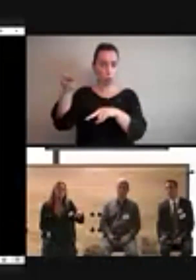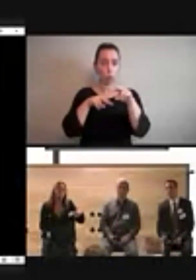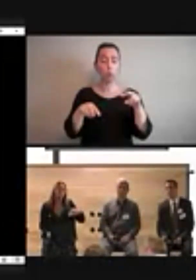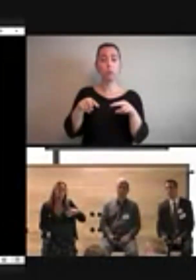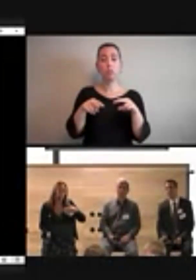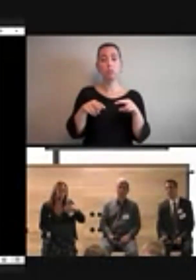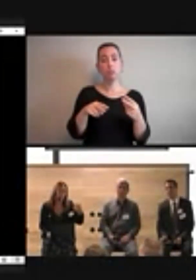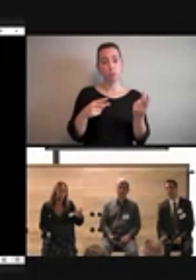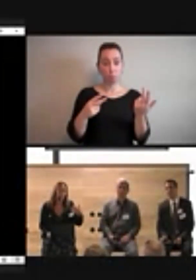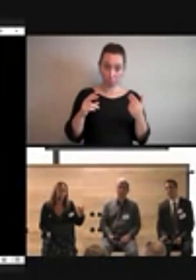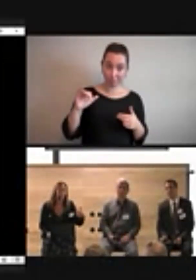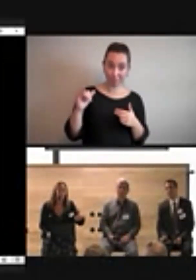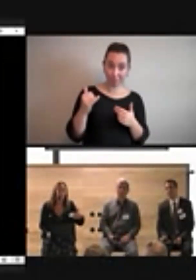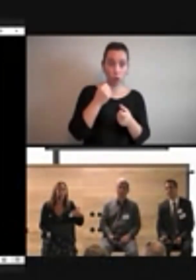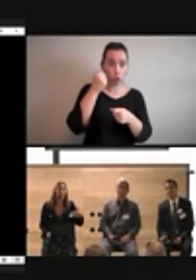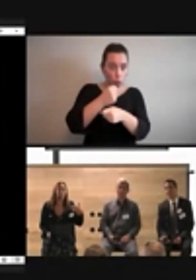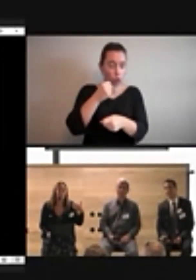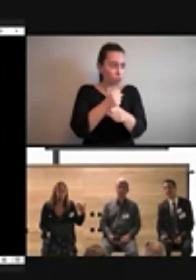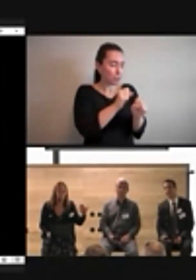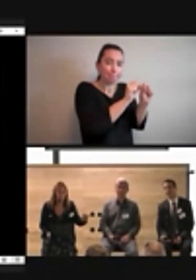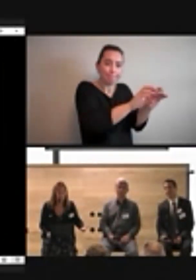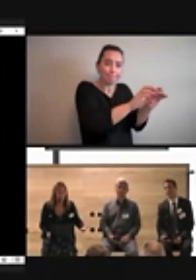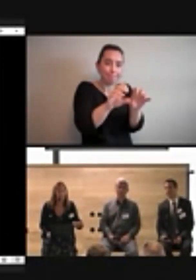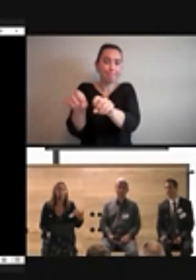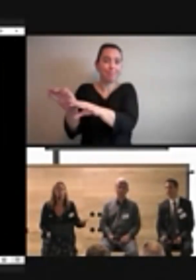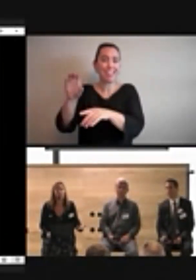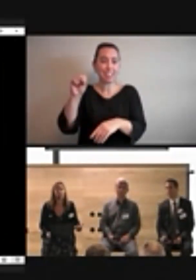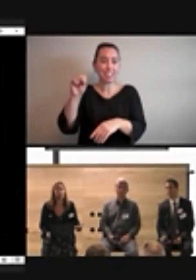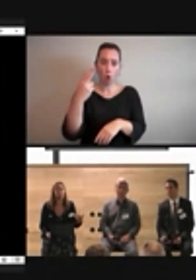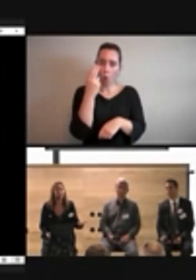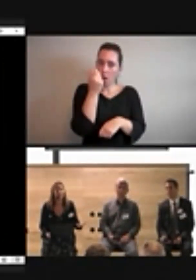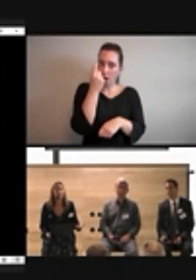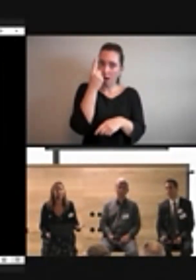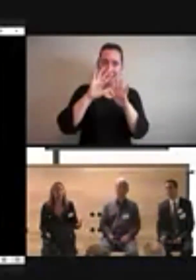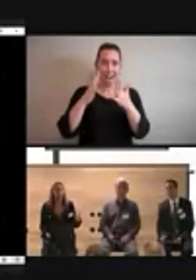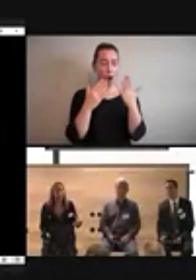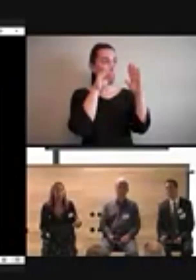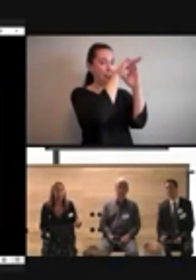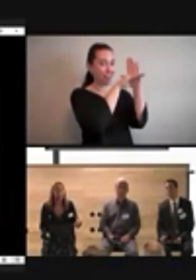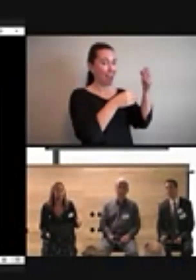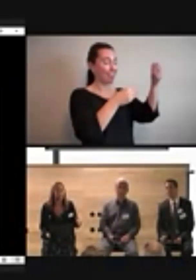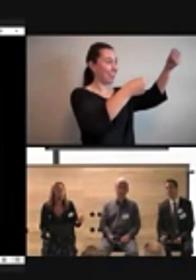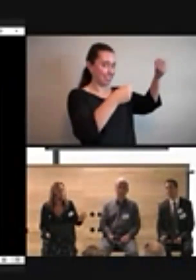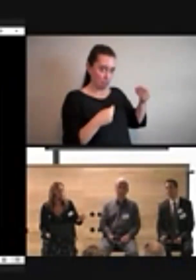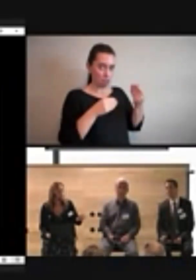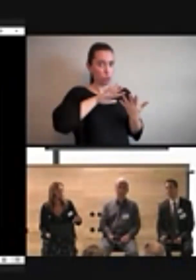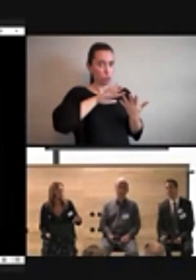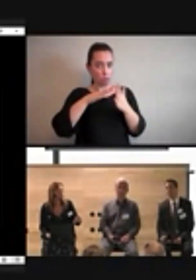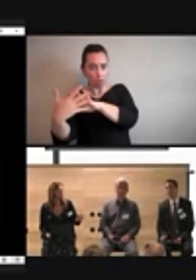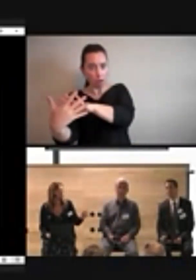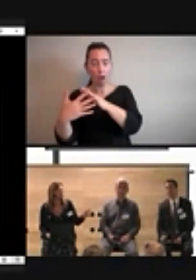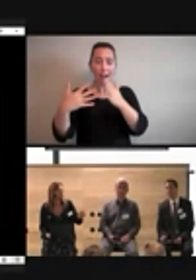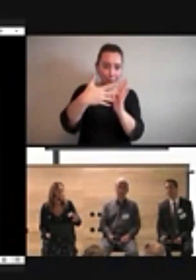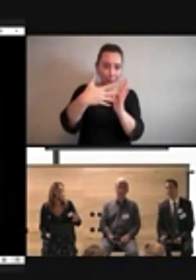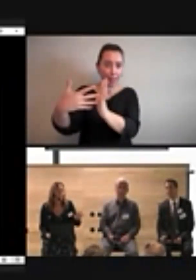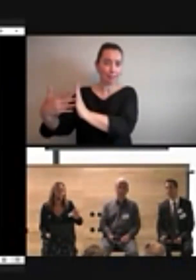sure that all stakeholders understand how to apply and interpret and test the existing standards. So what Peter